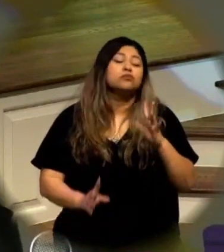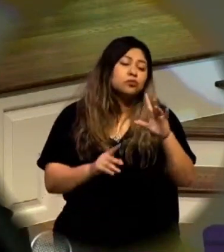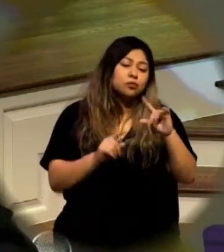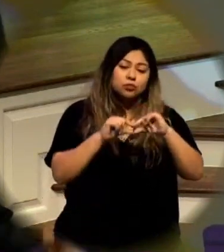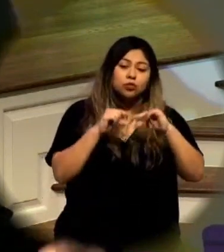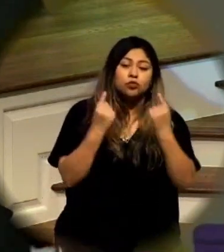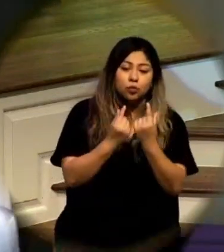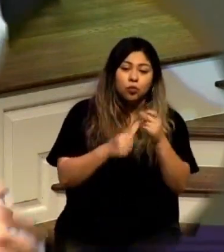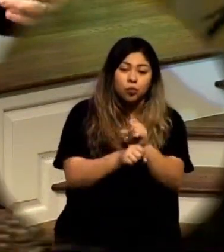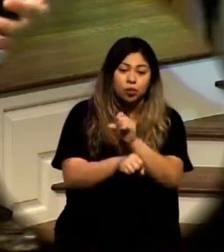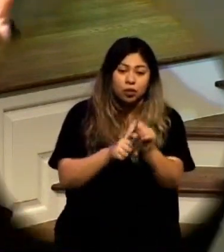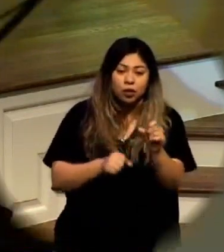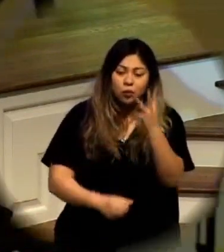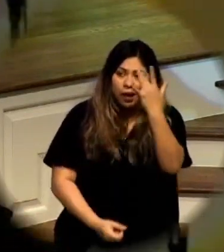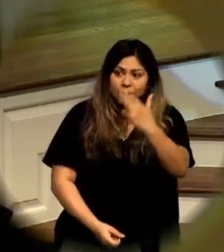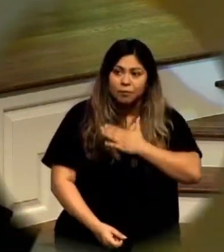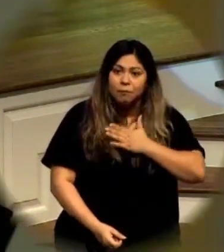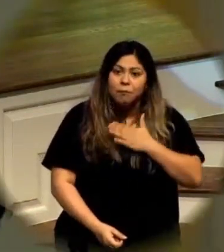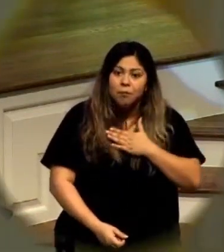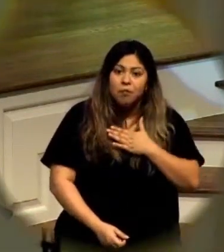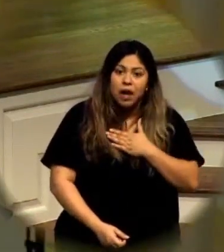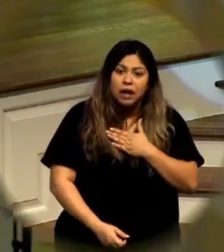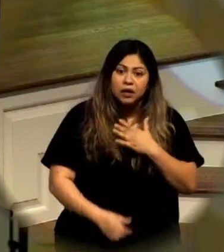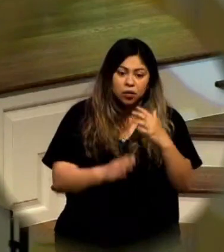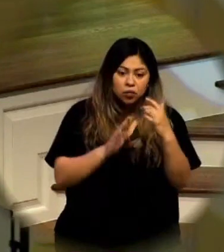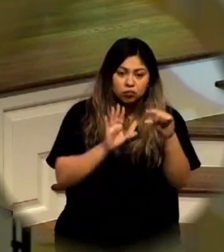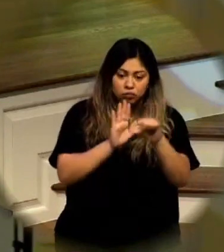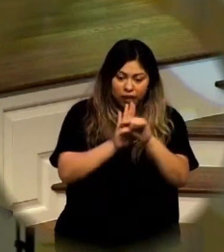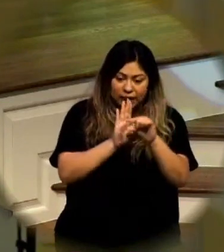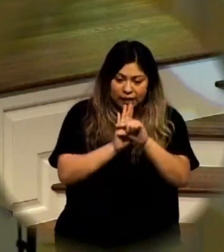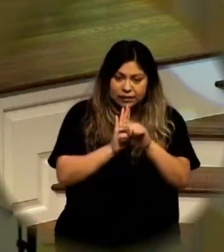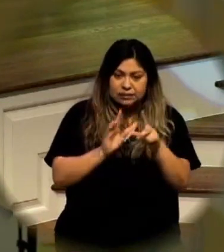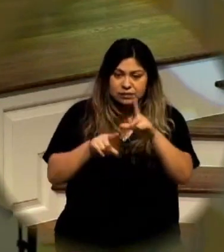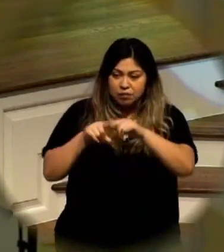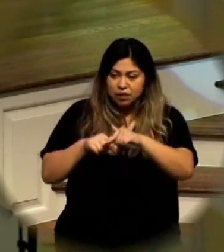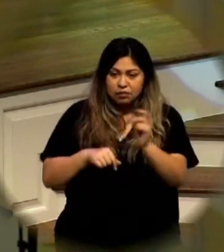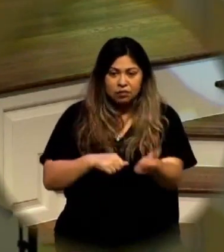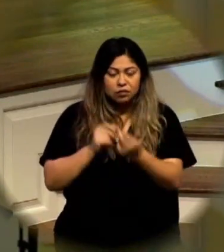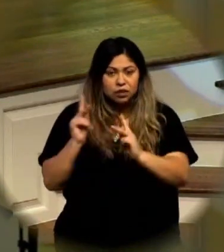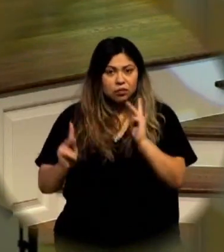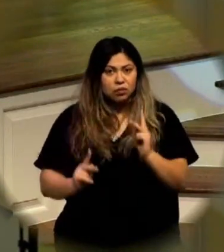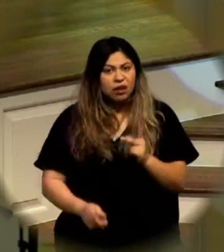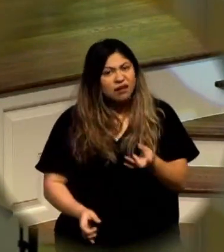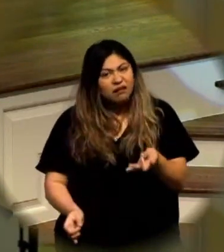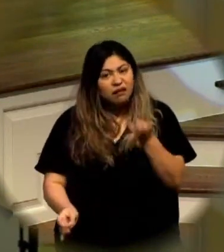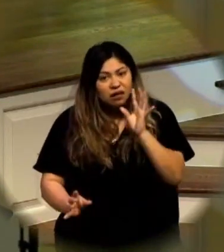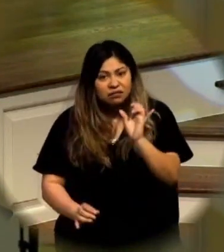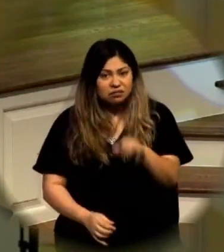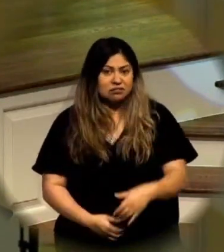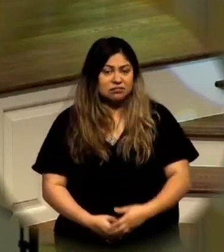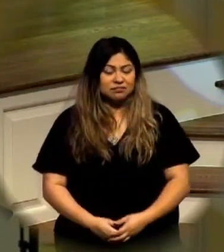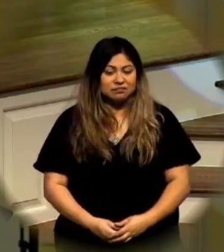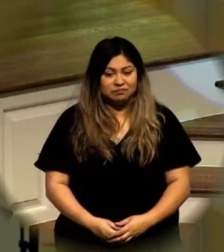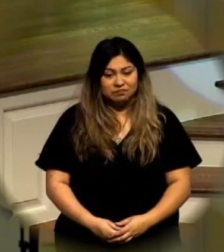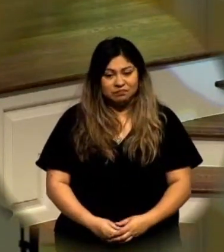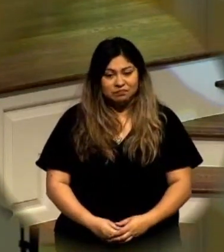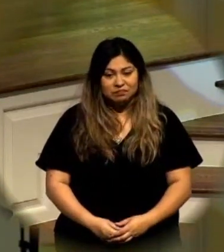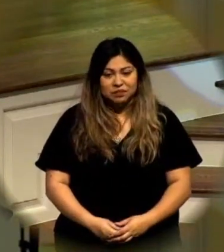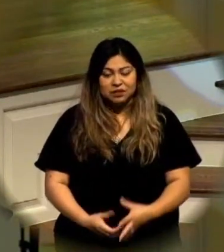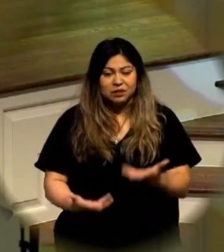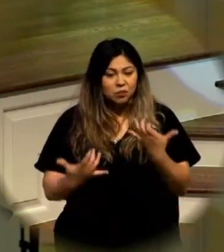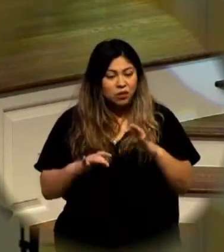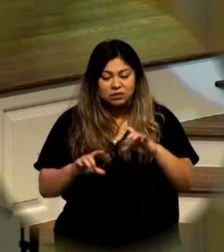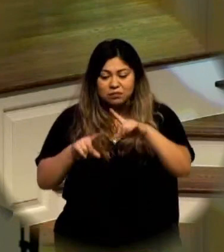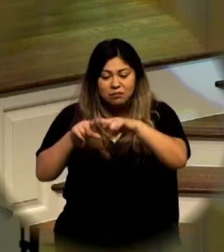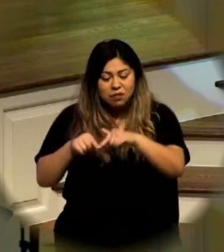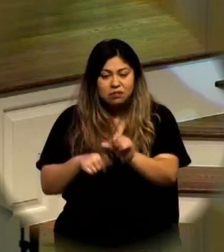else, right? But this is an idol of self. It's an idol of perfection, when all the while it is this idea that